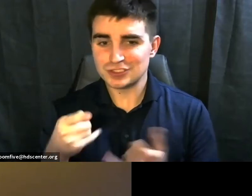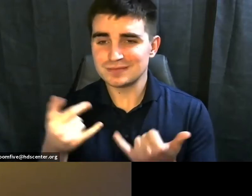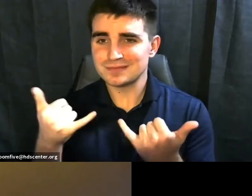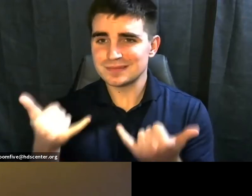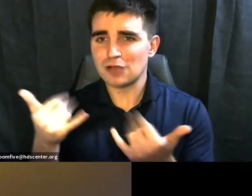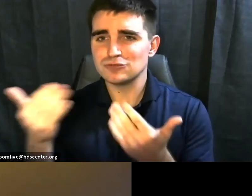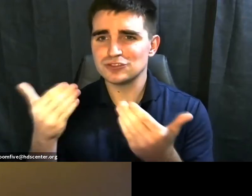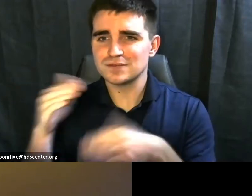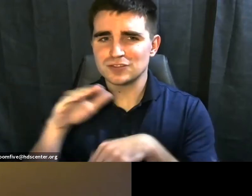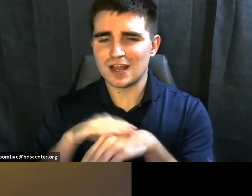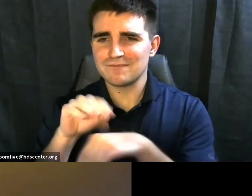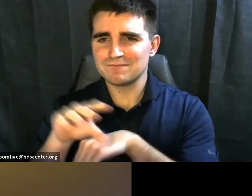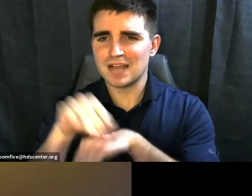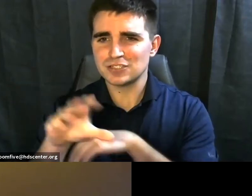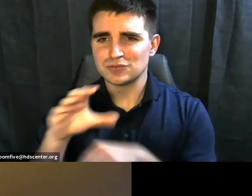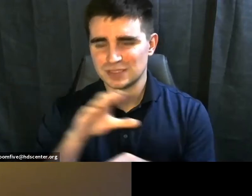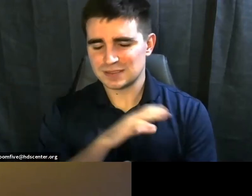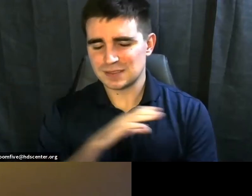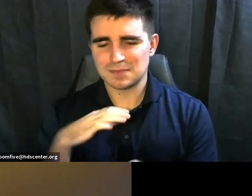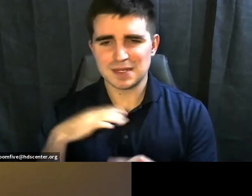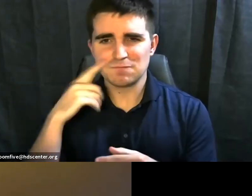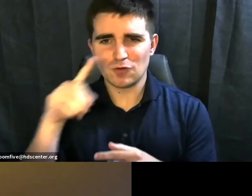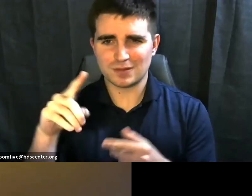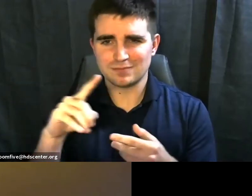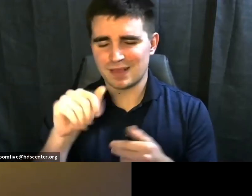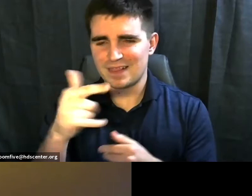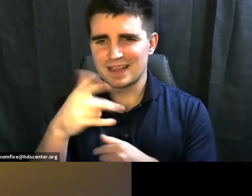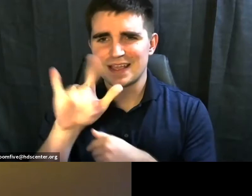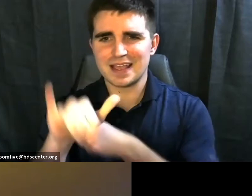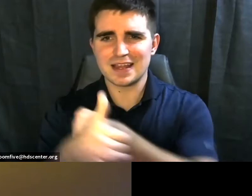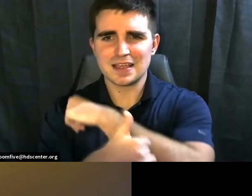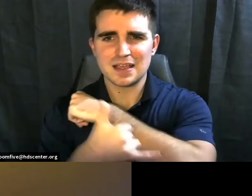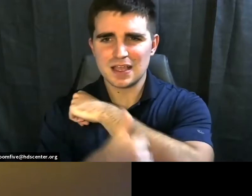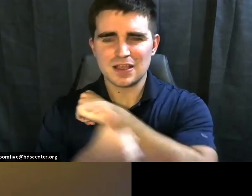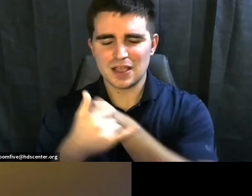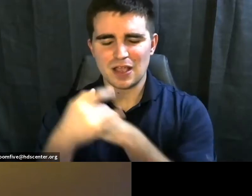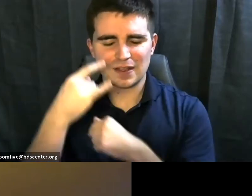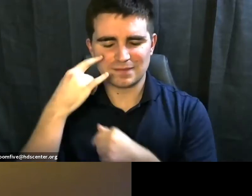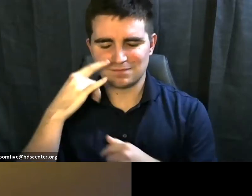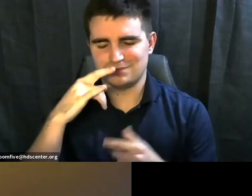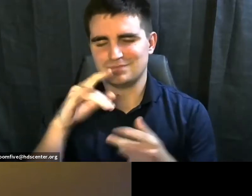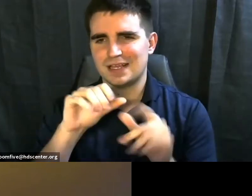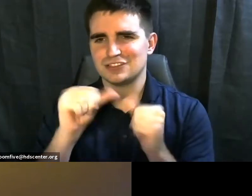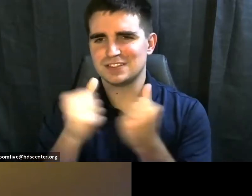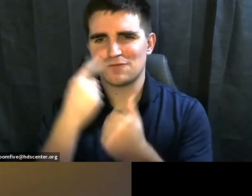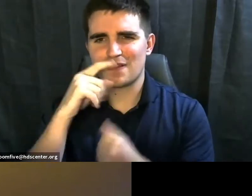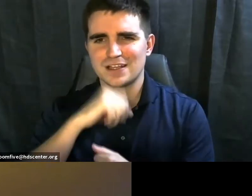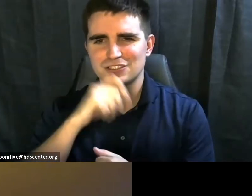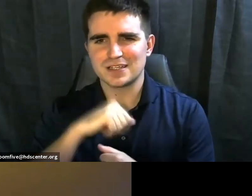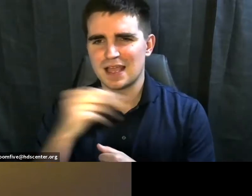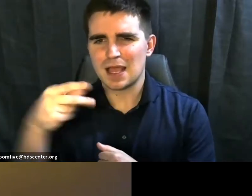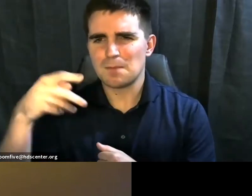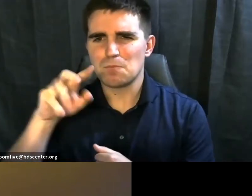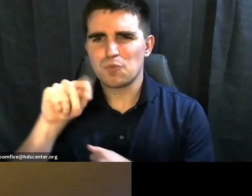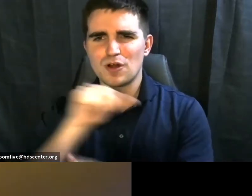to the Allegheny County Area Agency for the Aging and the Port Authority of Allegheny County, among others.